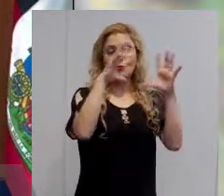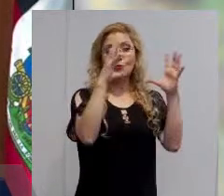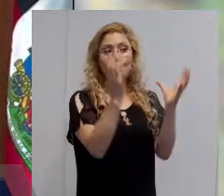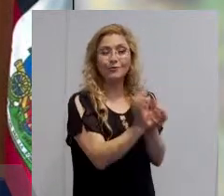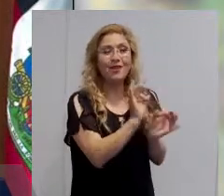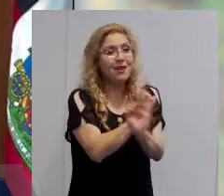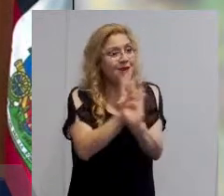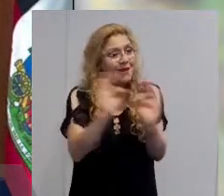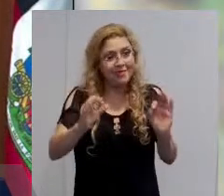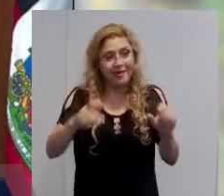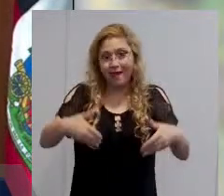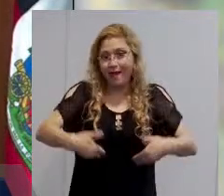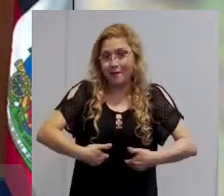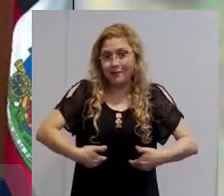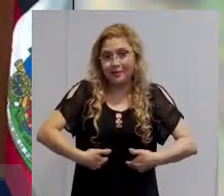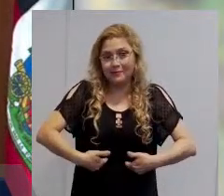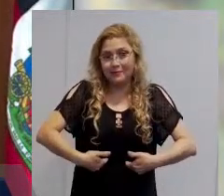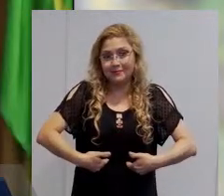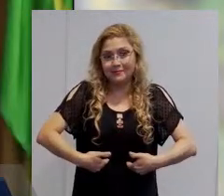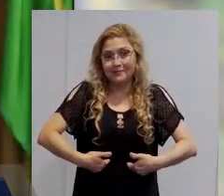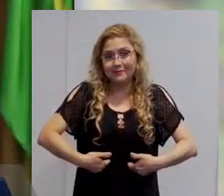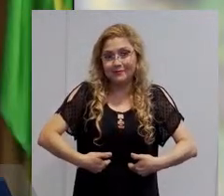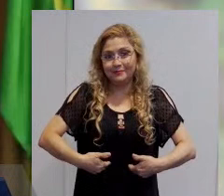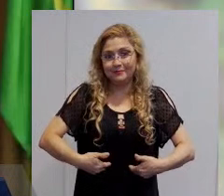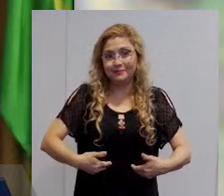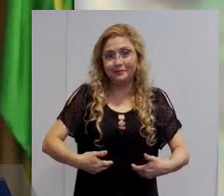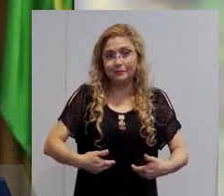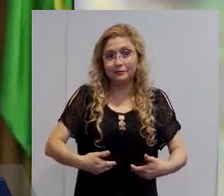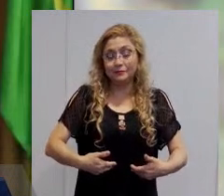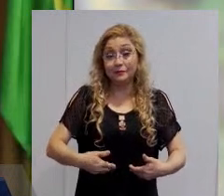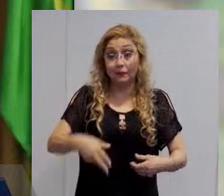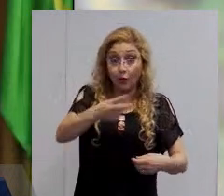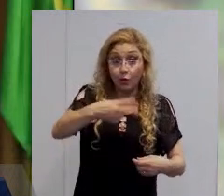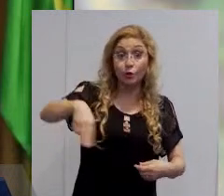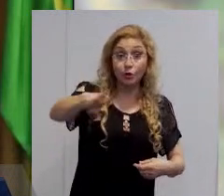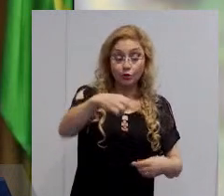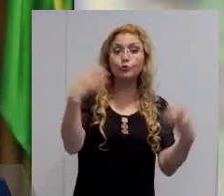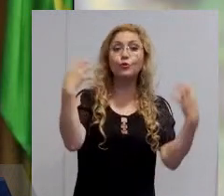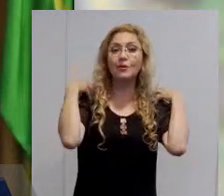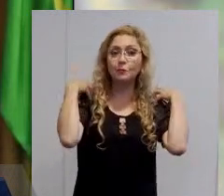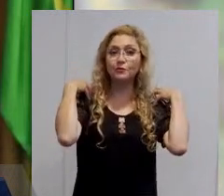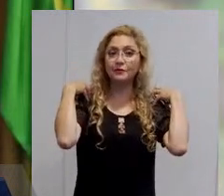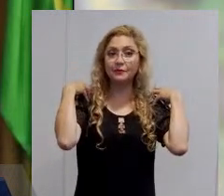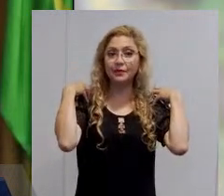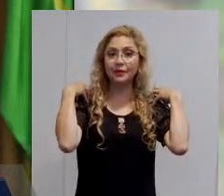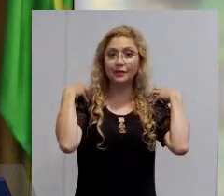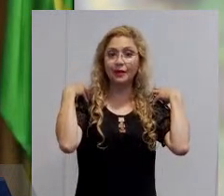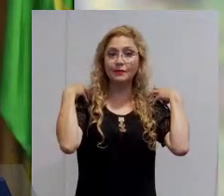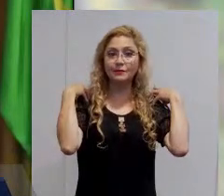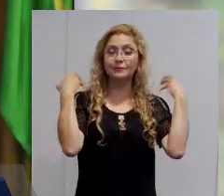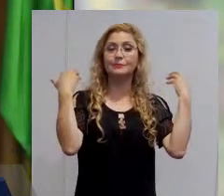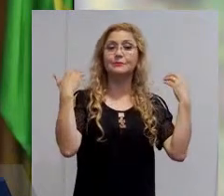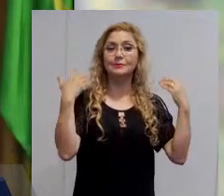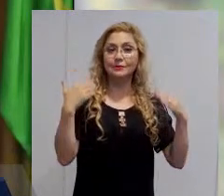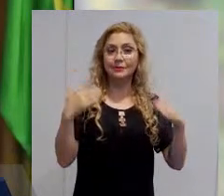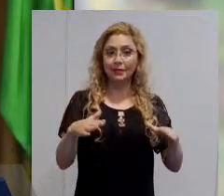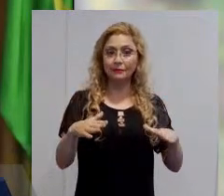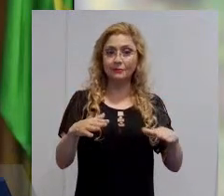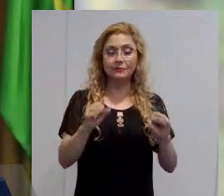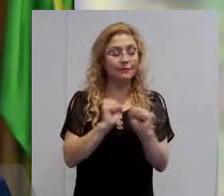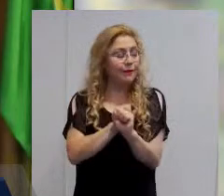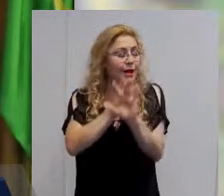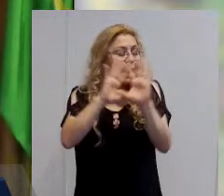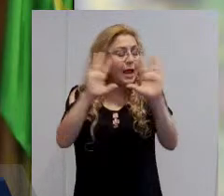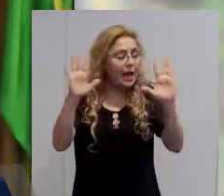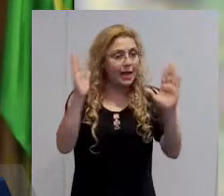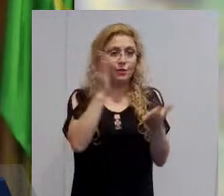the world and that no one should go hungry. And so, if we have that responsibility, we